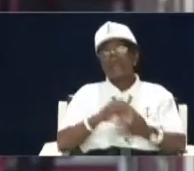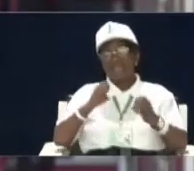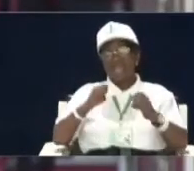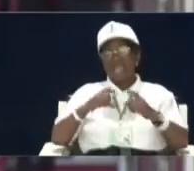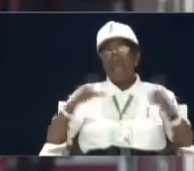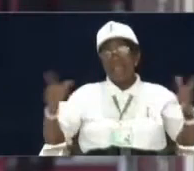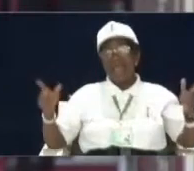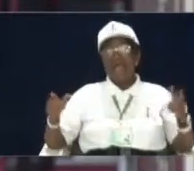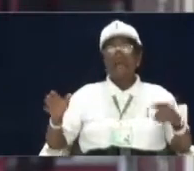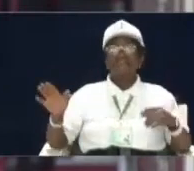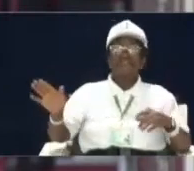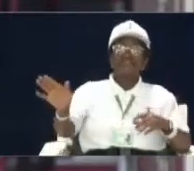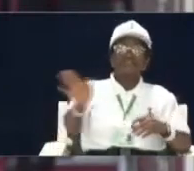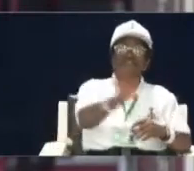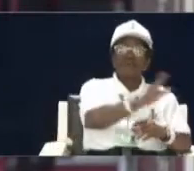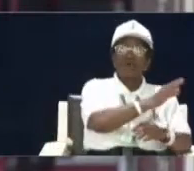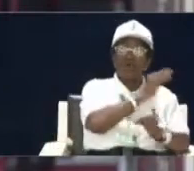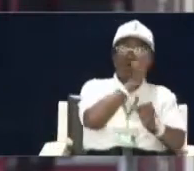Enlarge your faith.